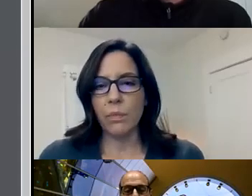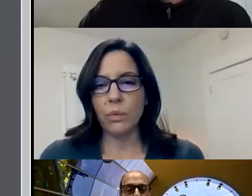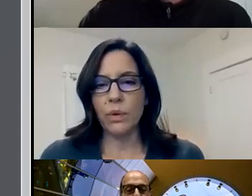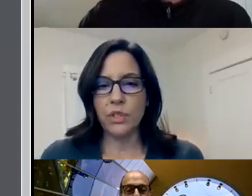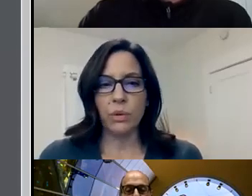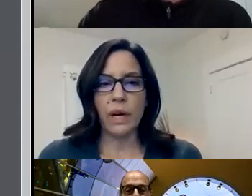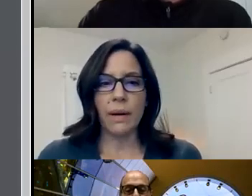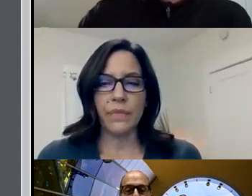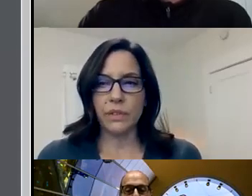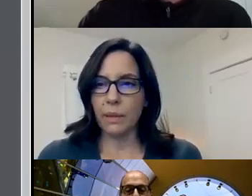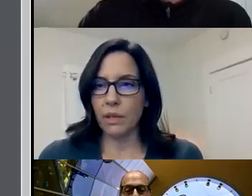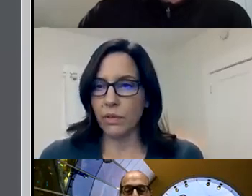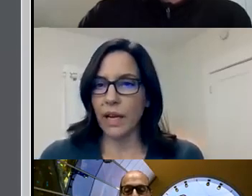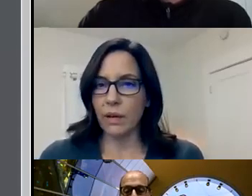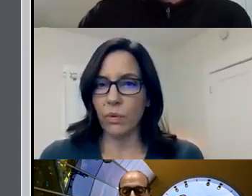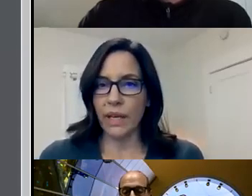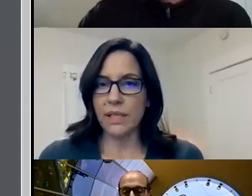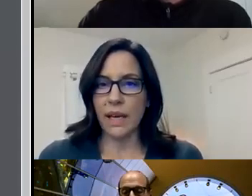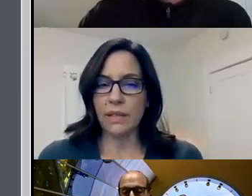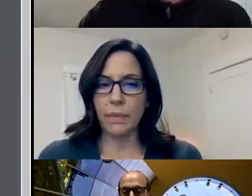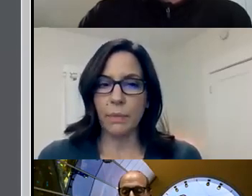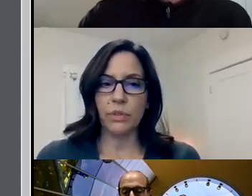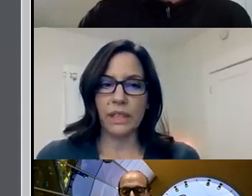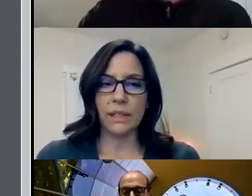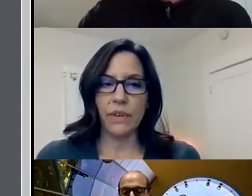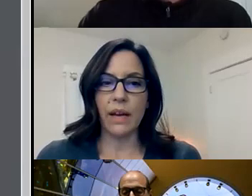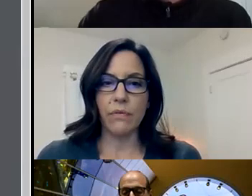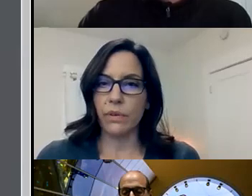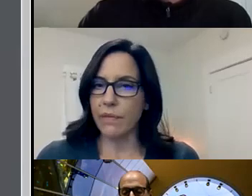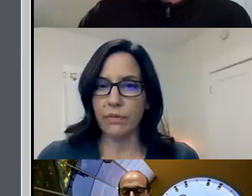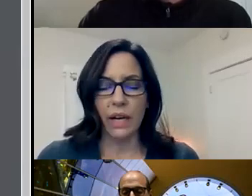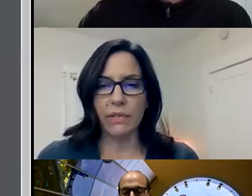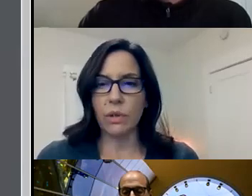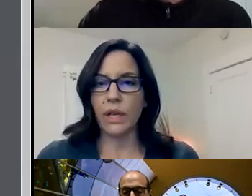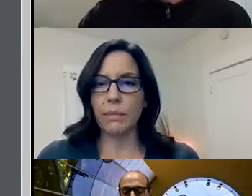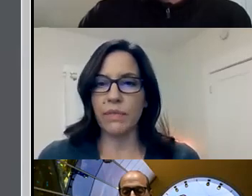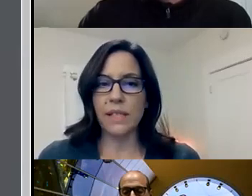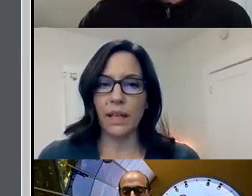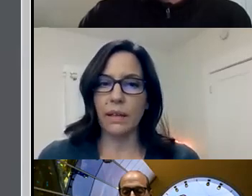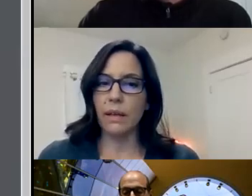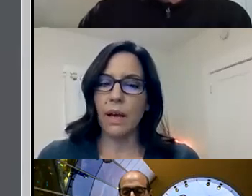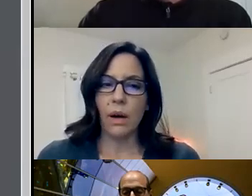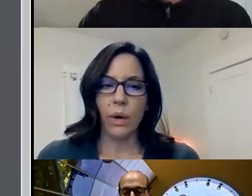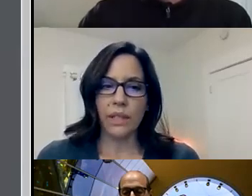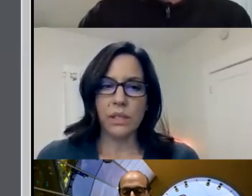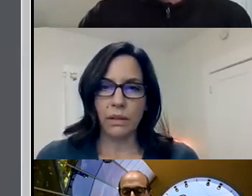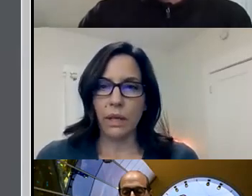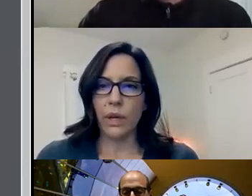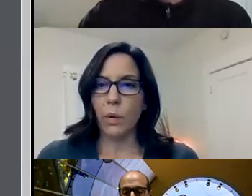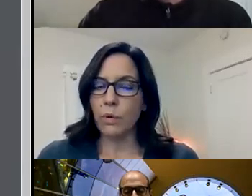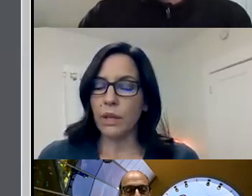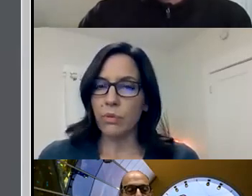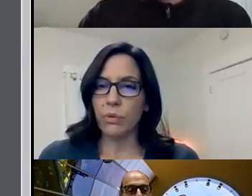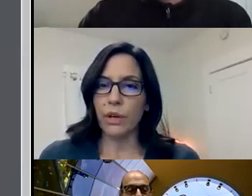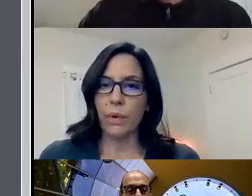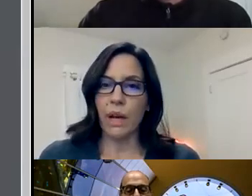that phase. And when we do, there's going to be a variety of ways that people 65, 75 and over can be vaccinated. One, certainly we